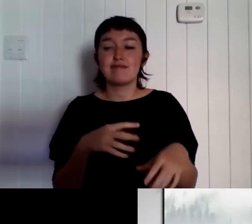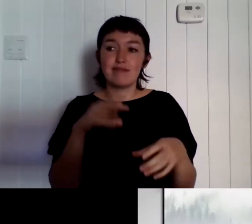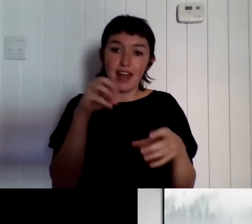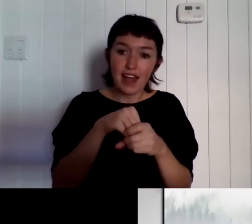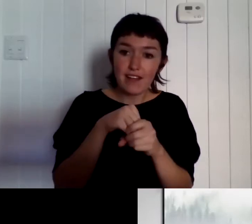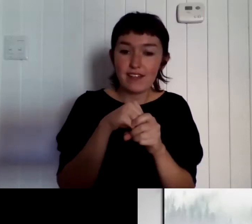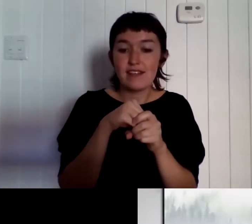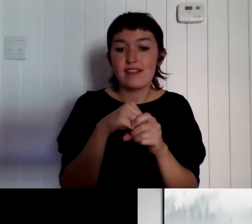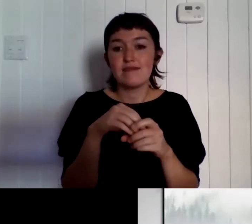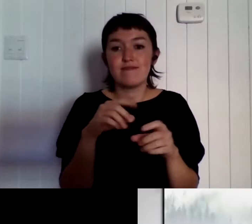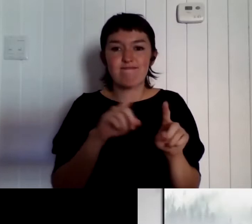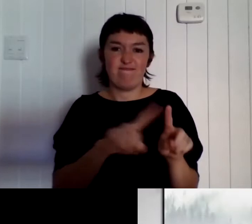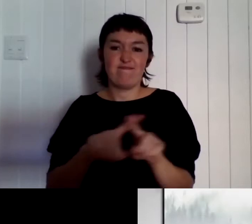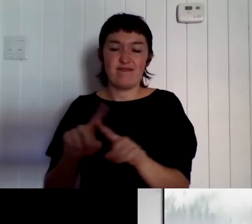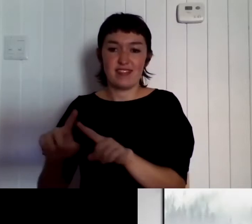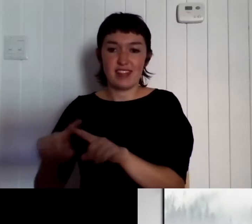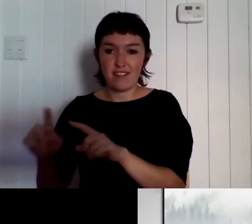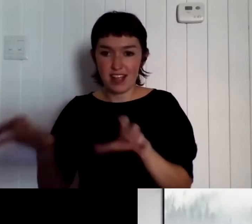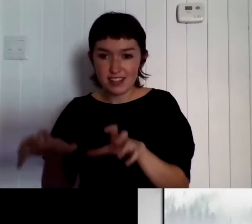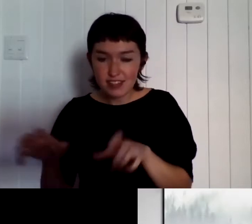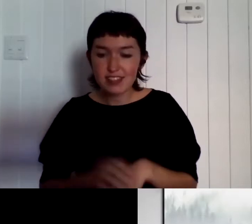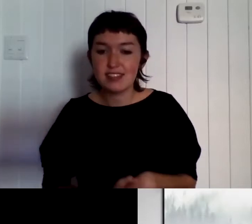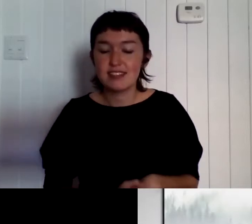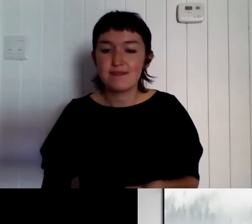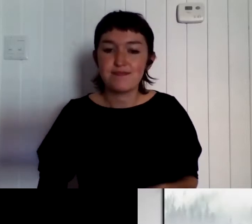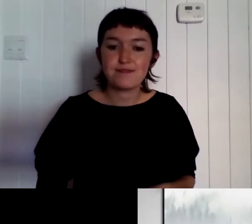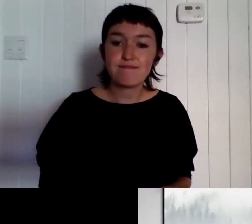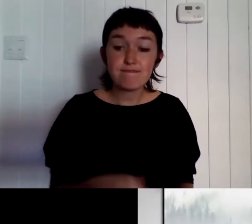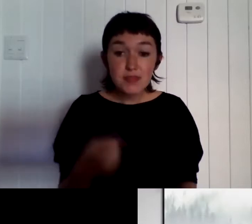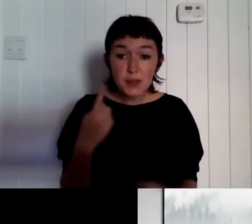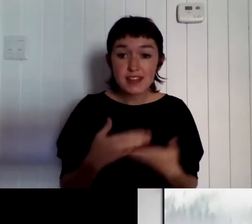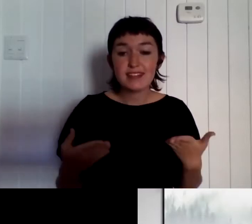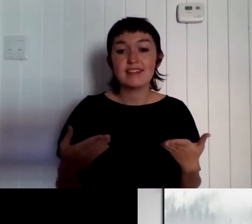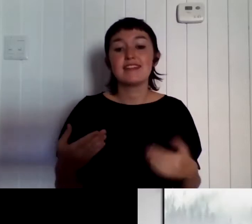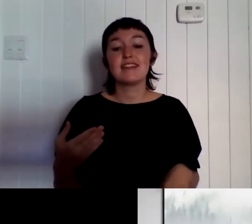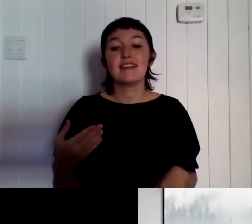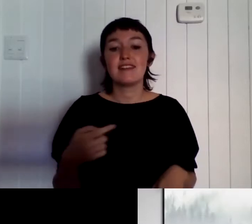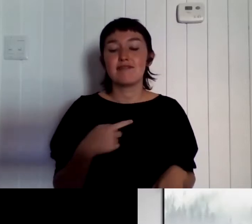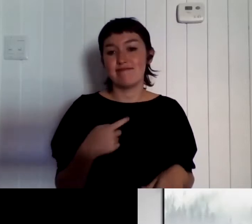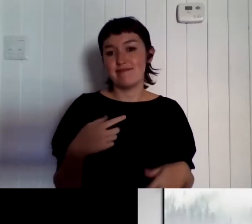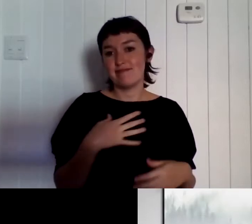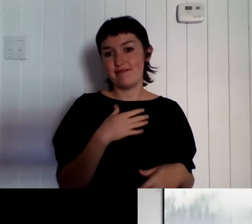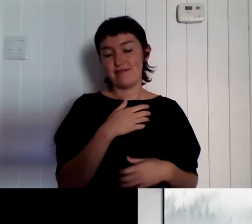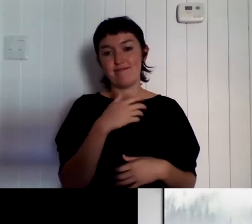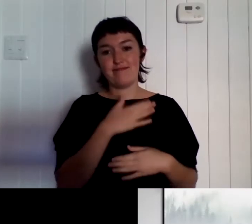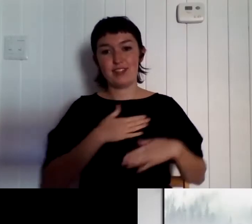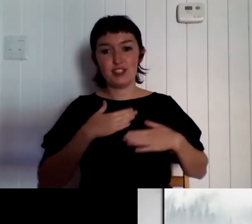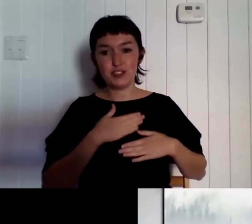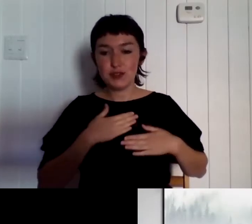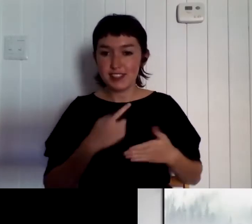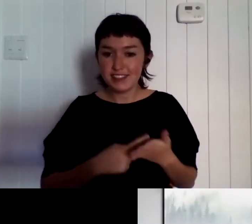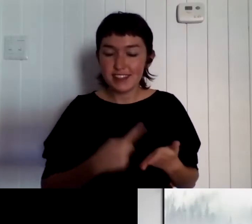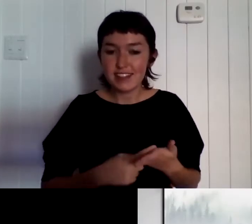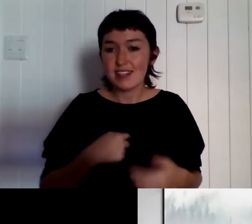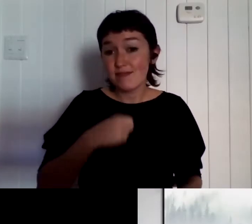different things. So one thing that I like to talk about is that, you know, I'm not just a neuroscientist. I do a lot of different things